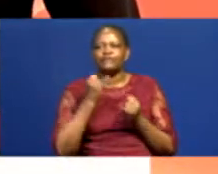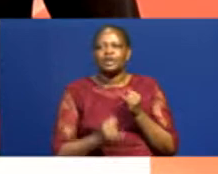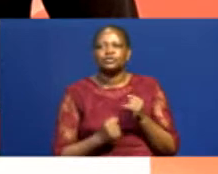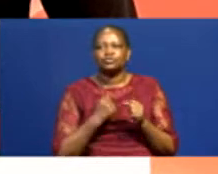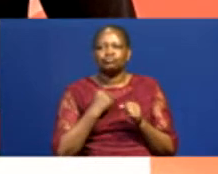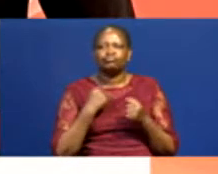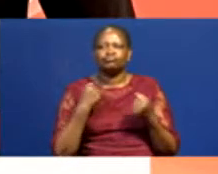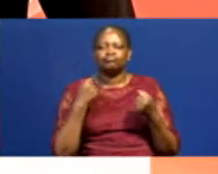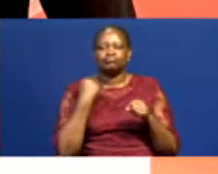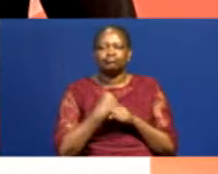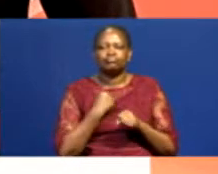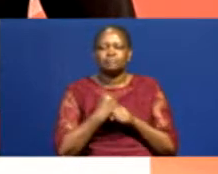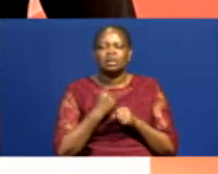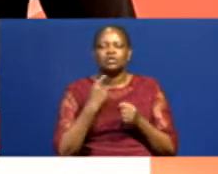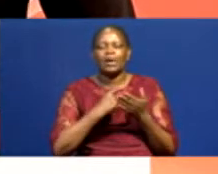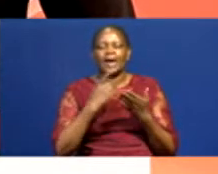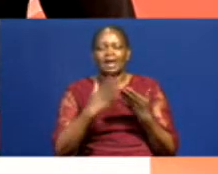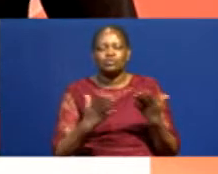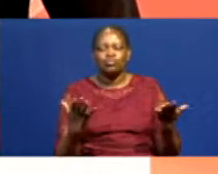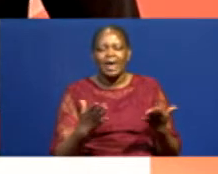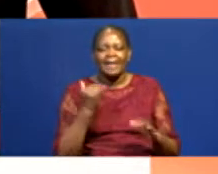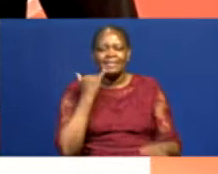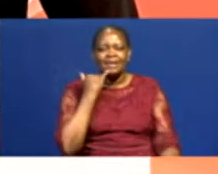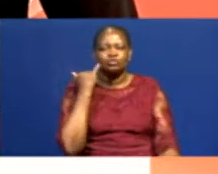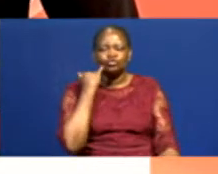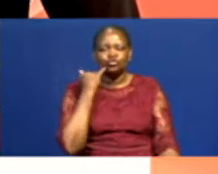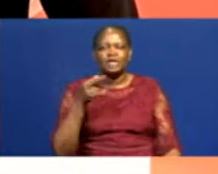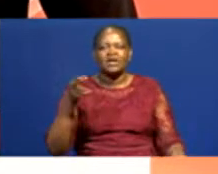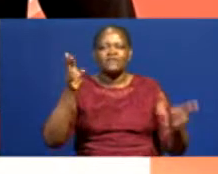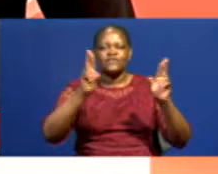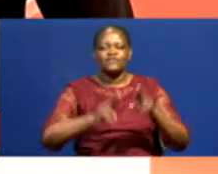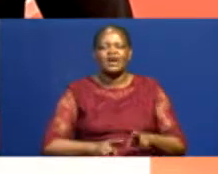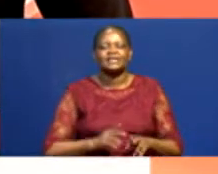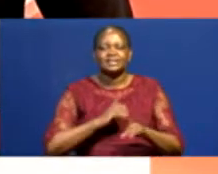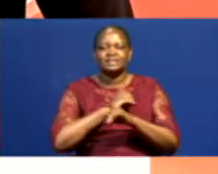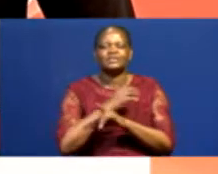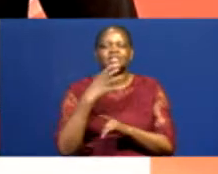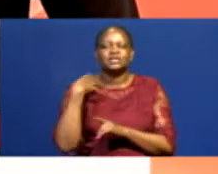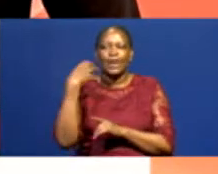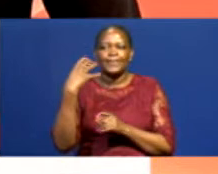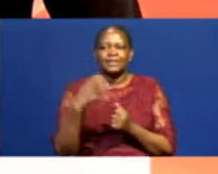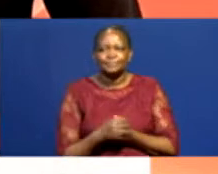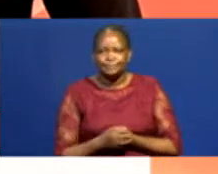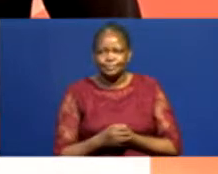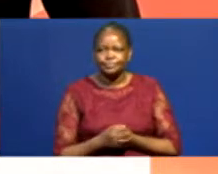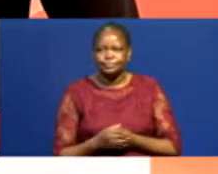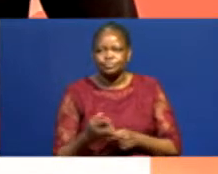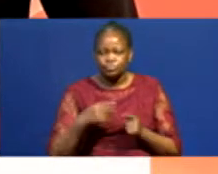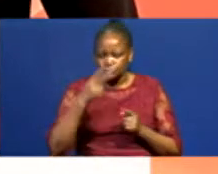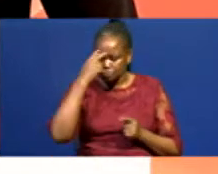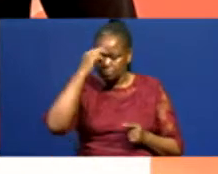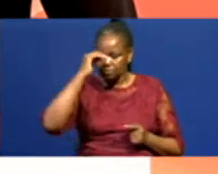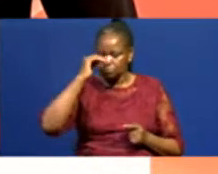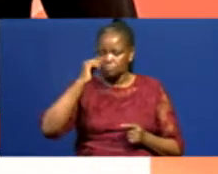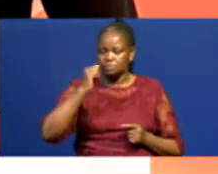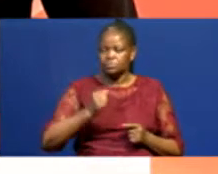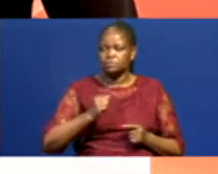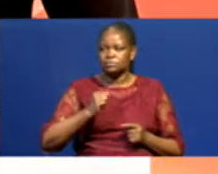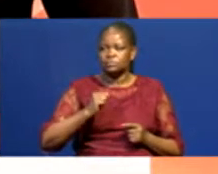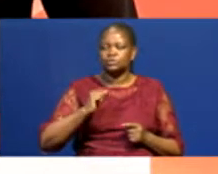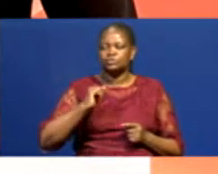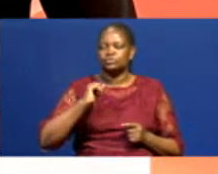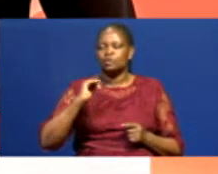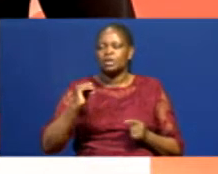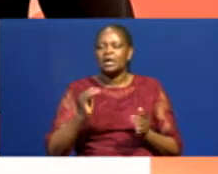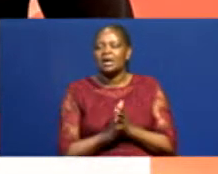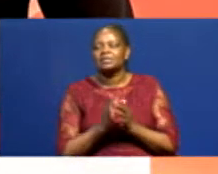weekend at the ASK Showground in Nakuru. Rift Valley's defending champions Laser Hill Academy from Kajiado County, Mwenge FC and